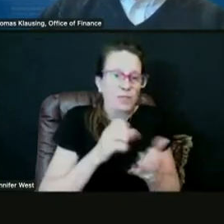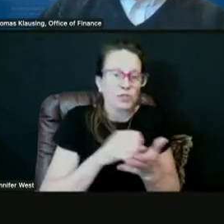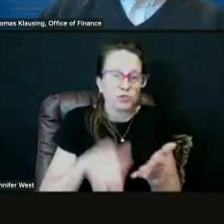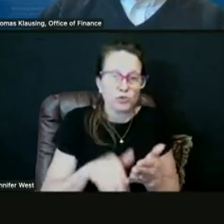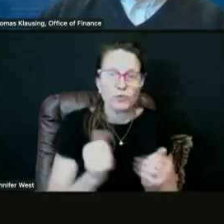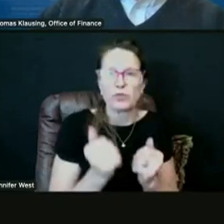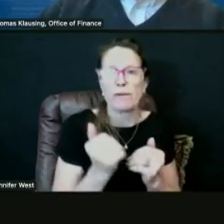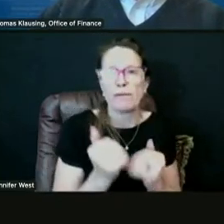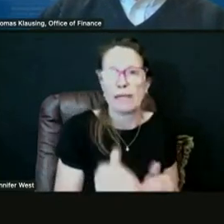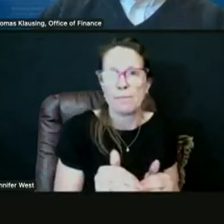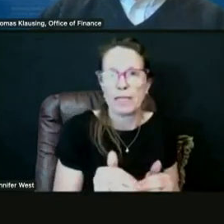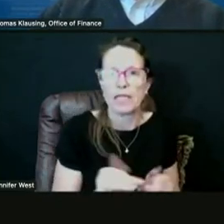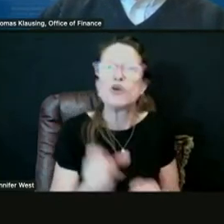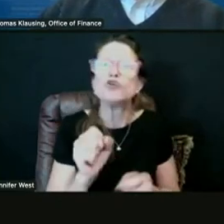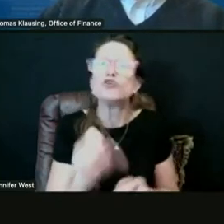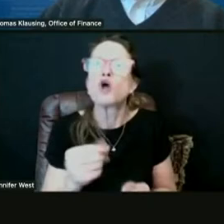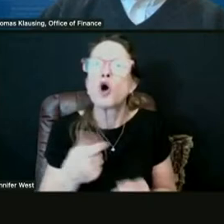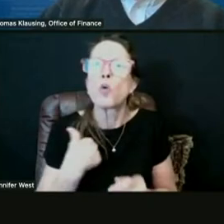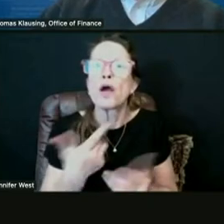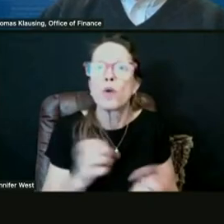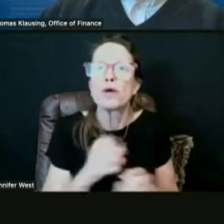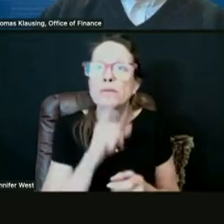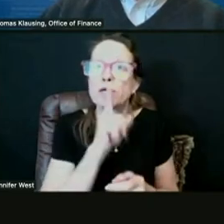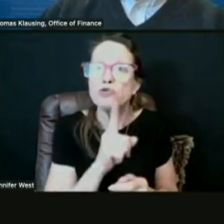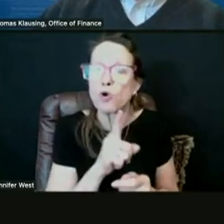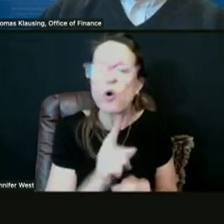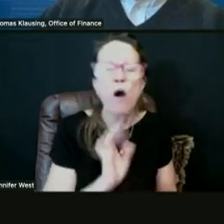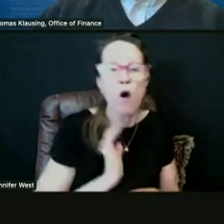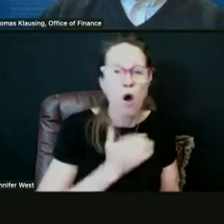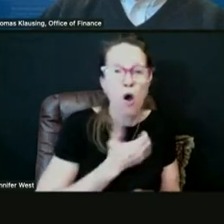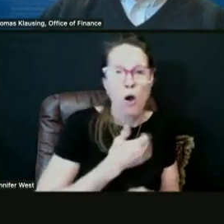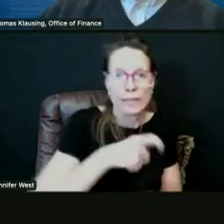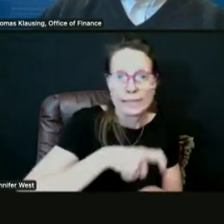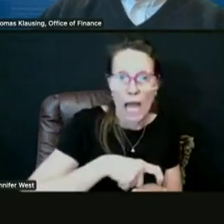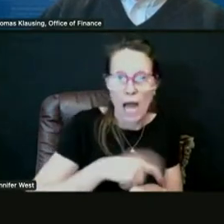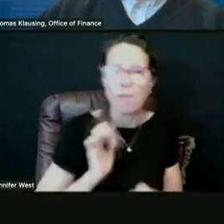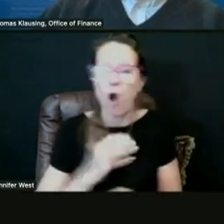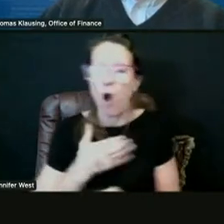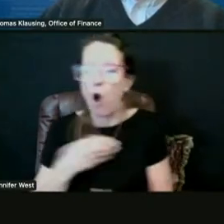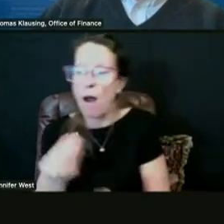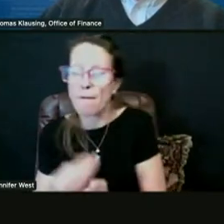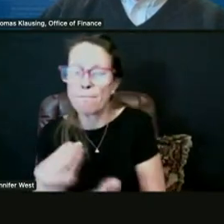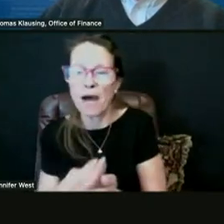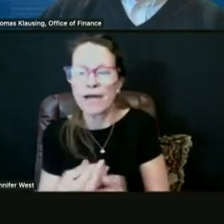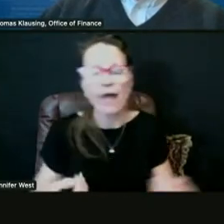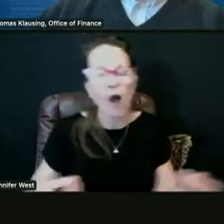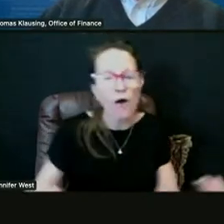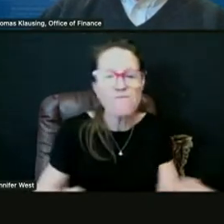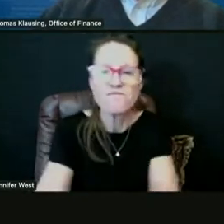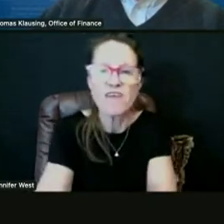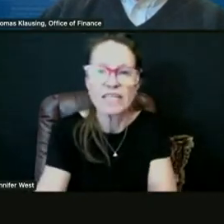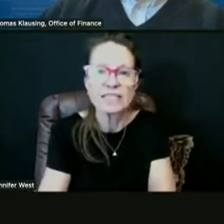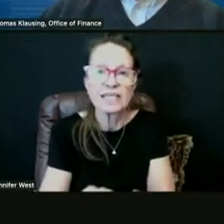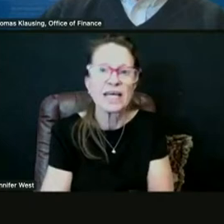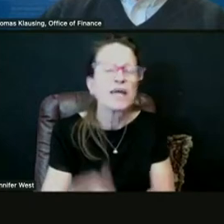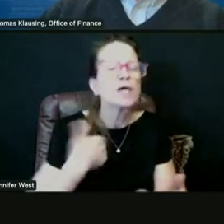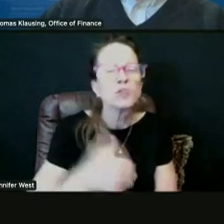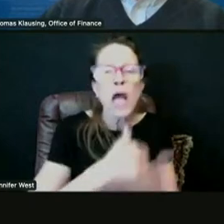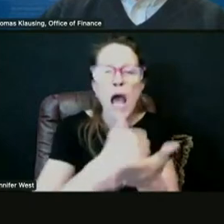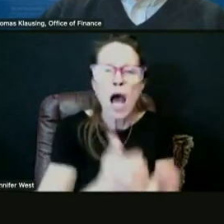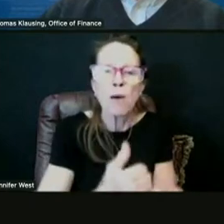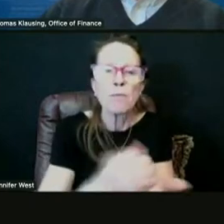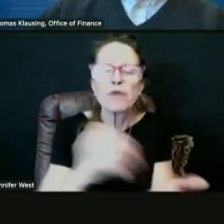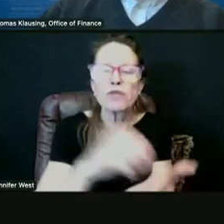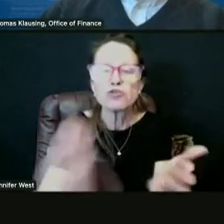wanna make sure that we're investing both our money and our time in things that are gonna work and move the needle for our children. And so we do